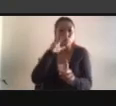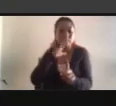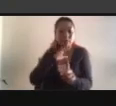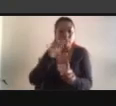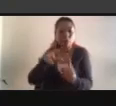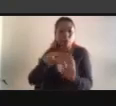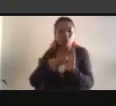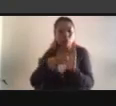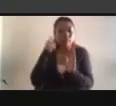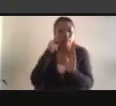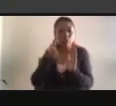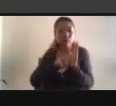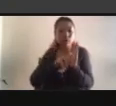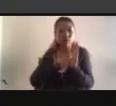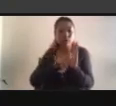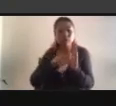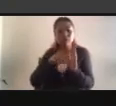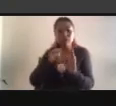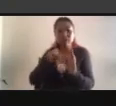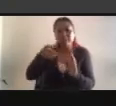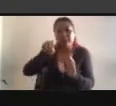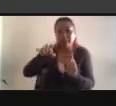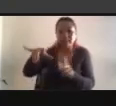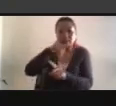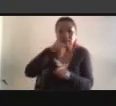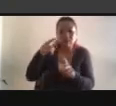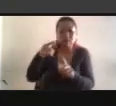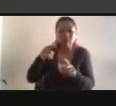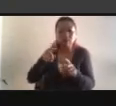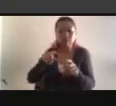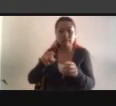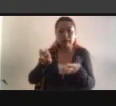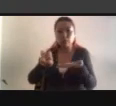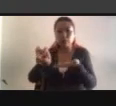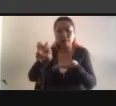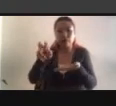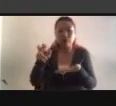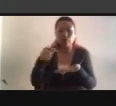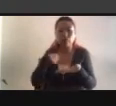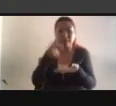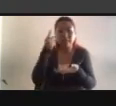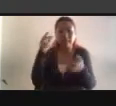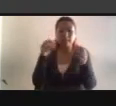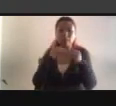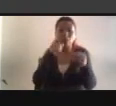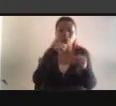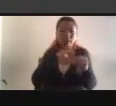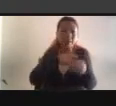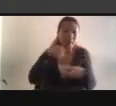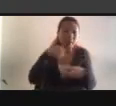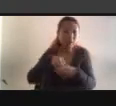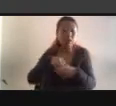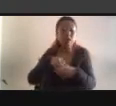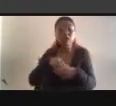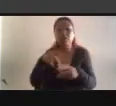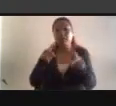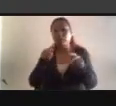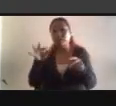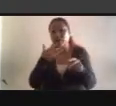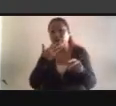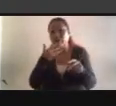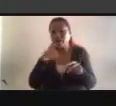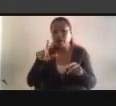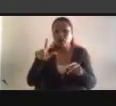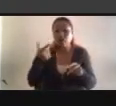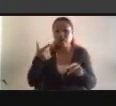exploration. We look around today and we see more women, more people of color, and more LGBTQ